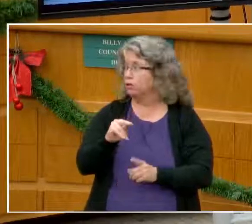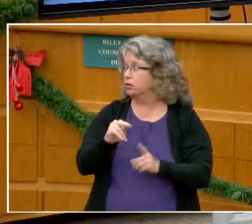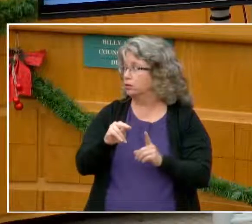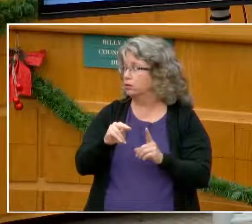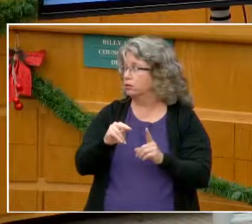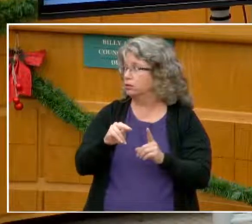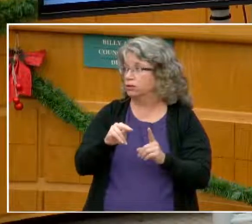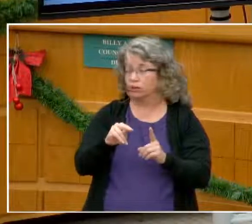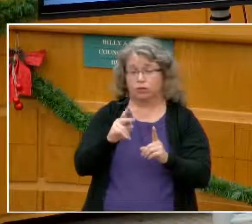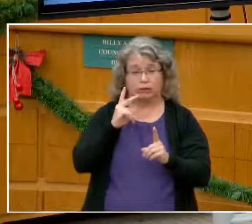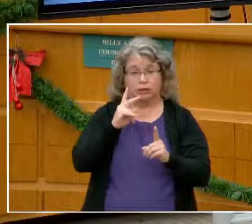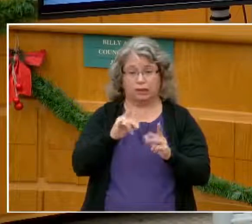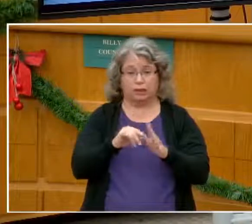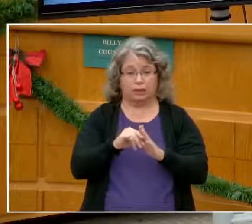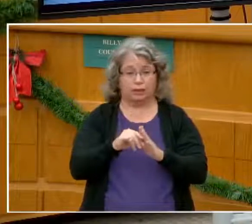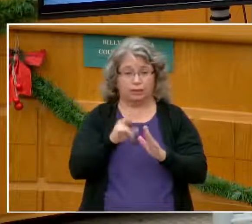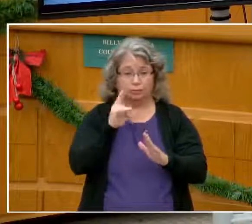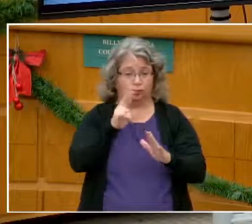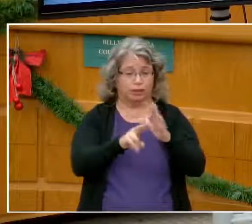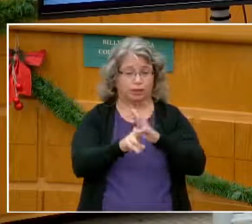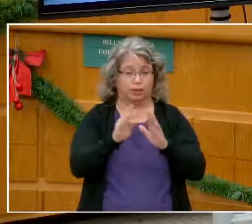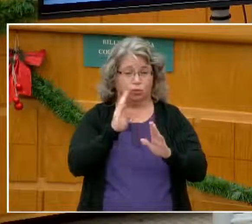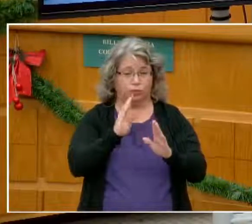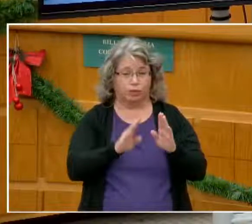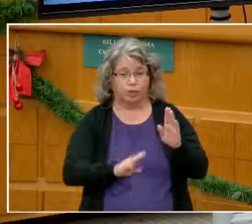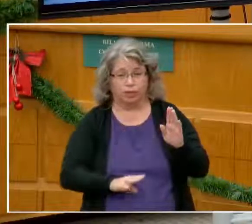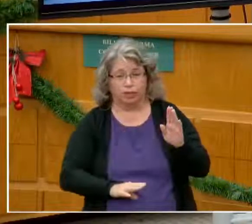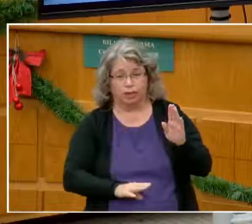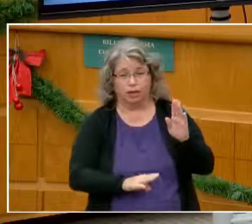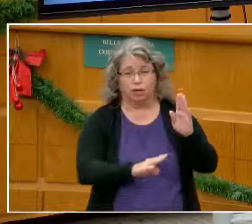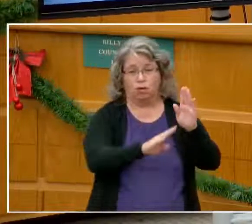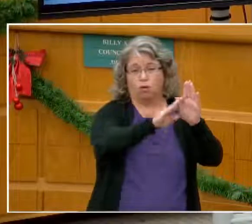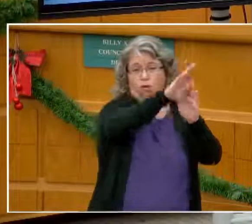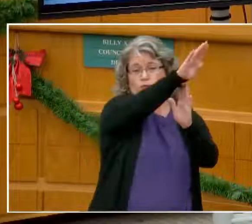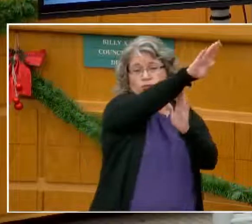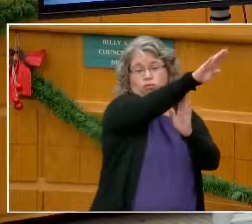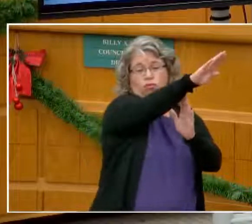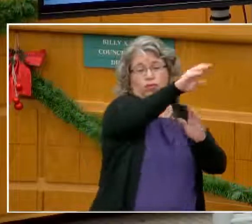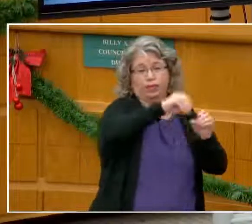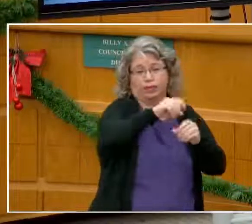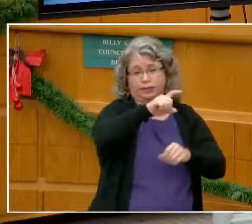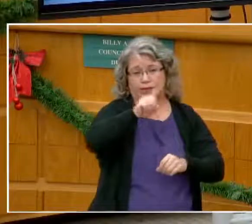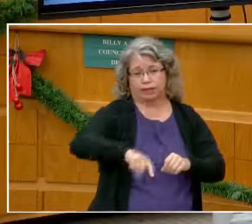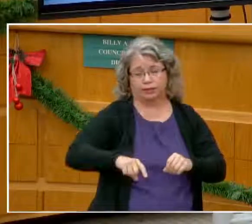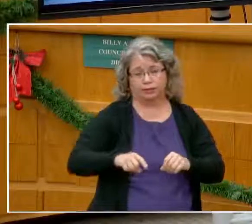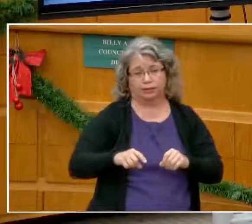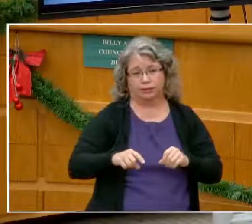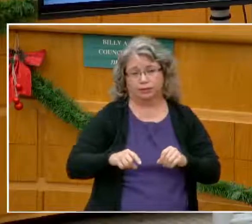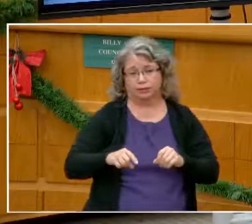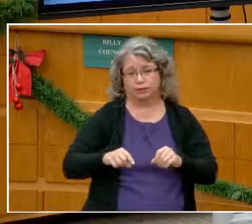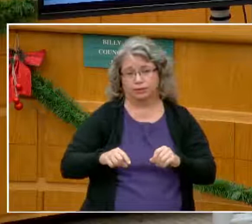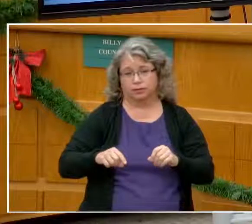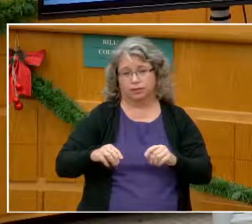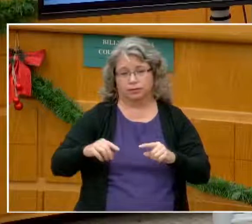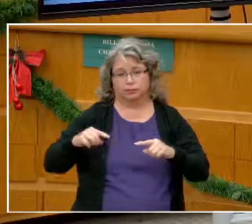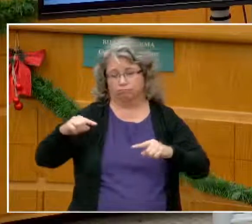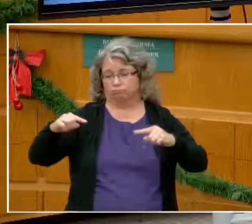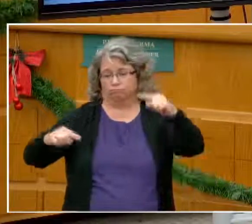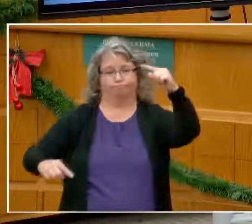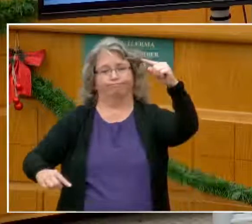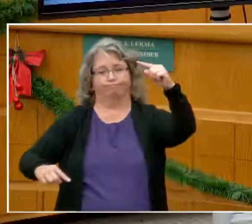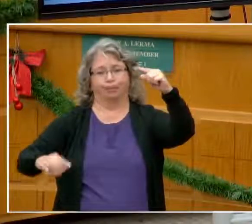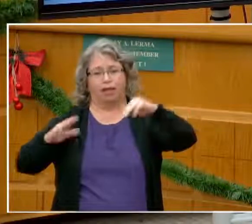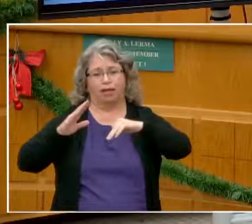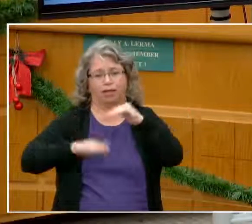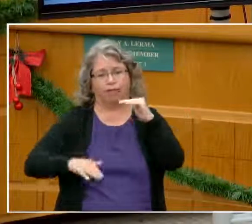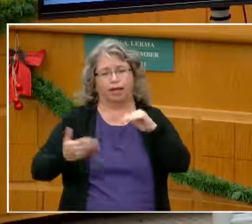several-fold taller, projected to be several-fold taller in Texas than these previous peaks. So this is cases,